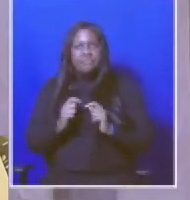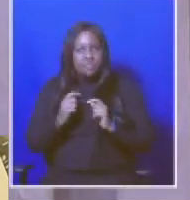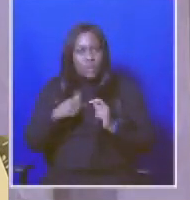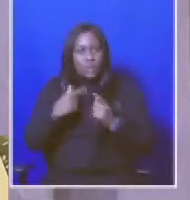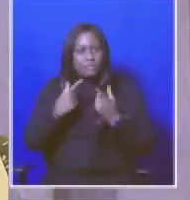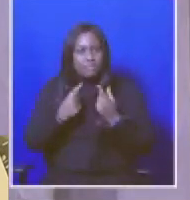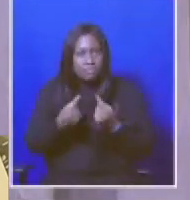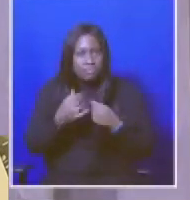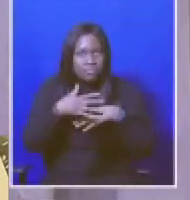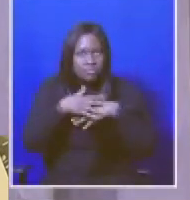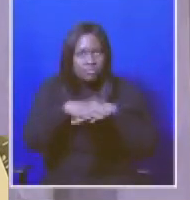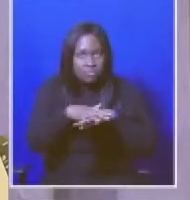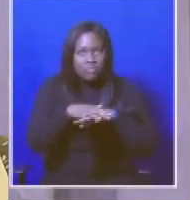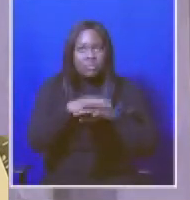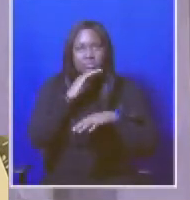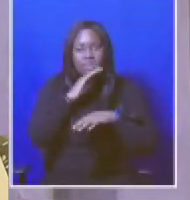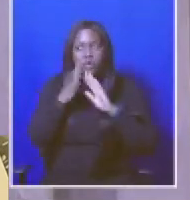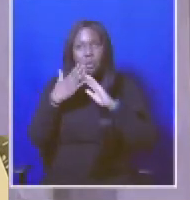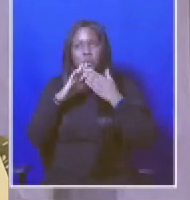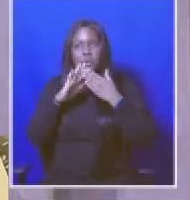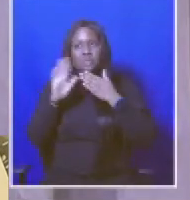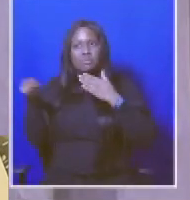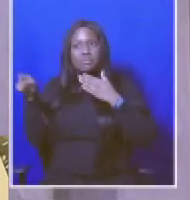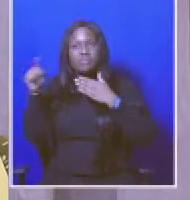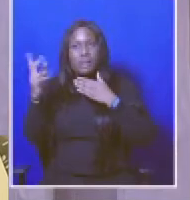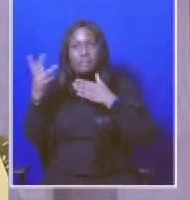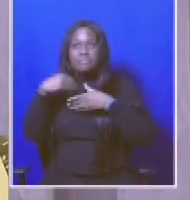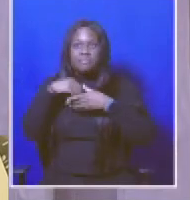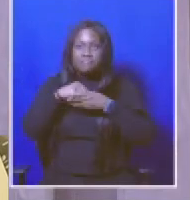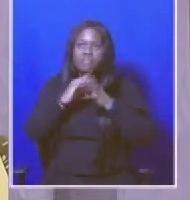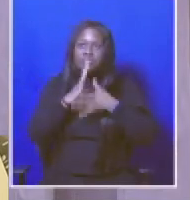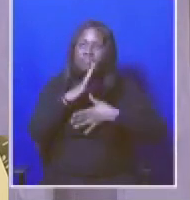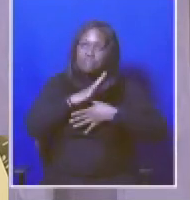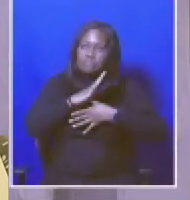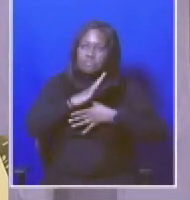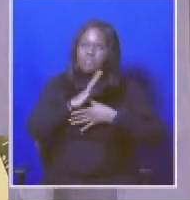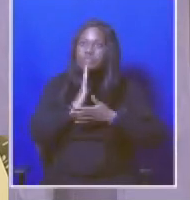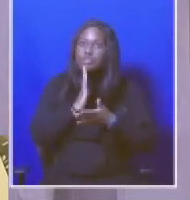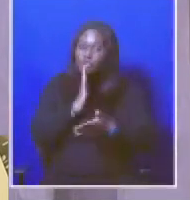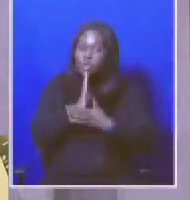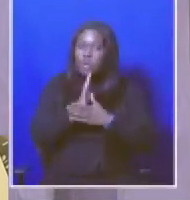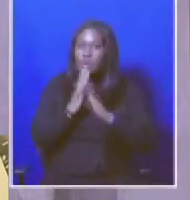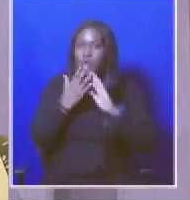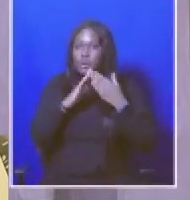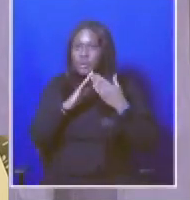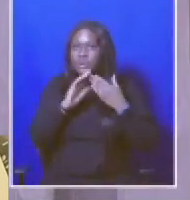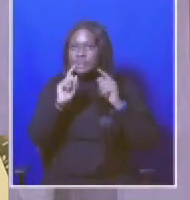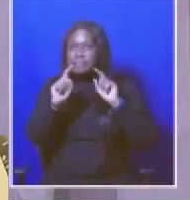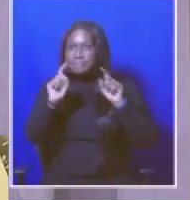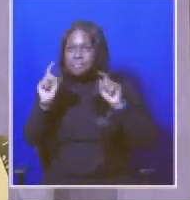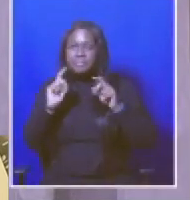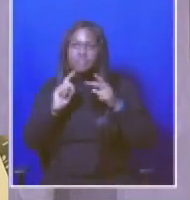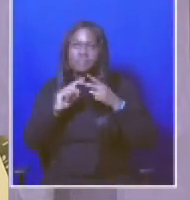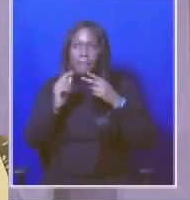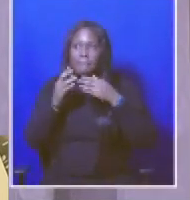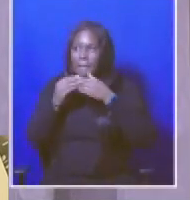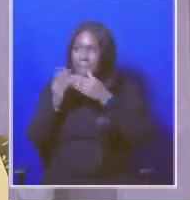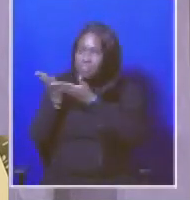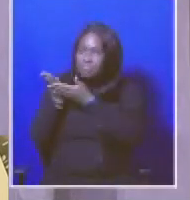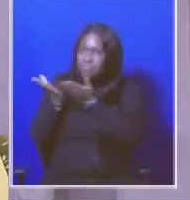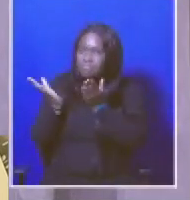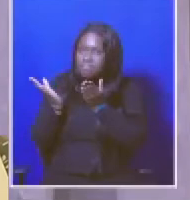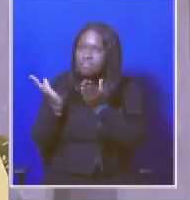at the heart of service delivery and organizing citizens and members of civil society to